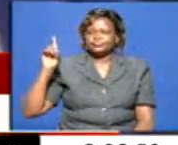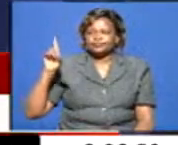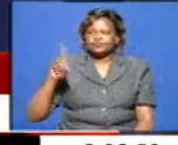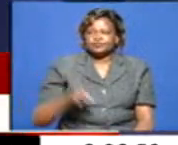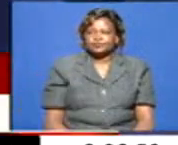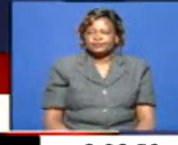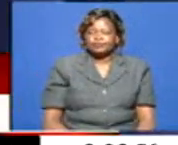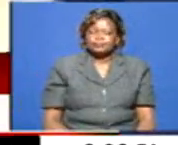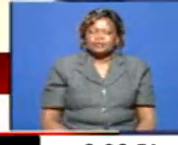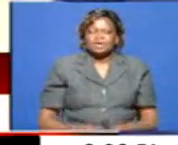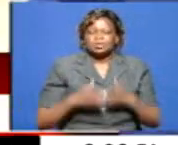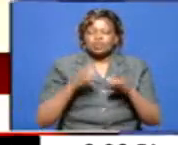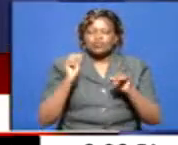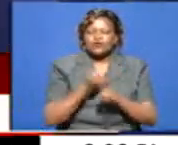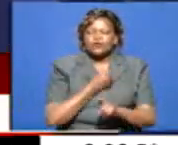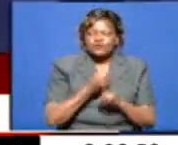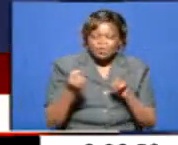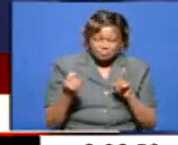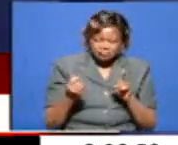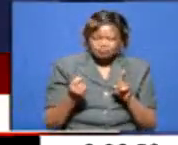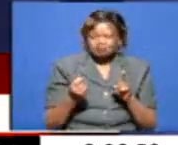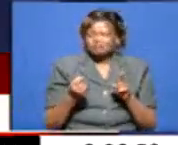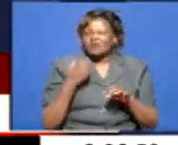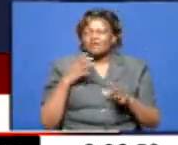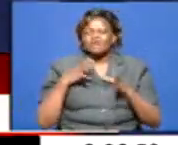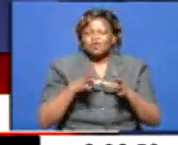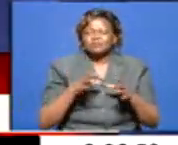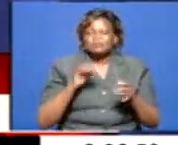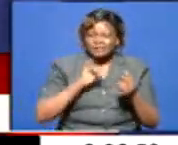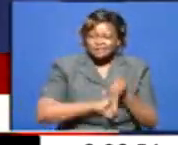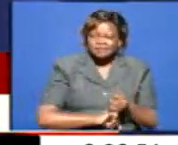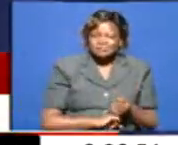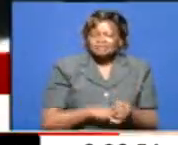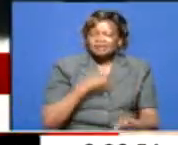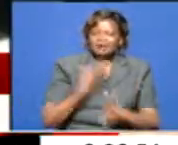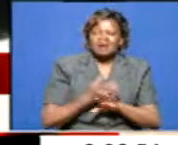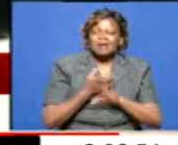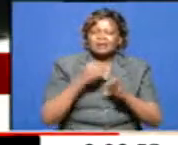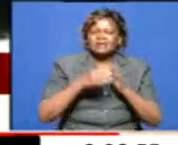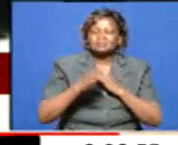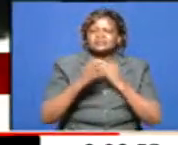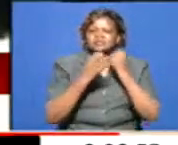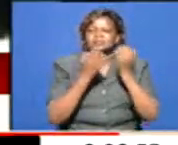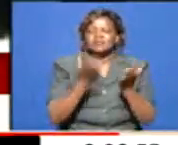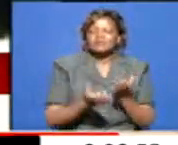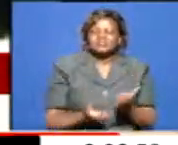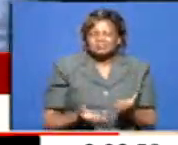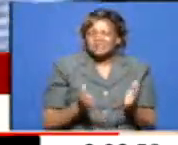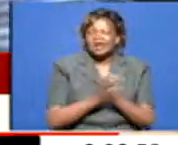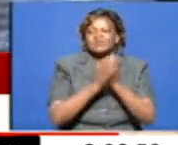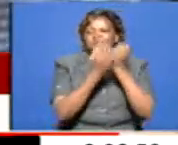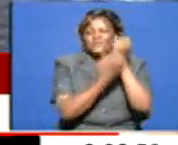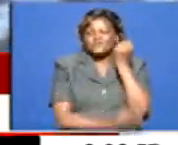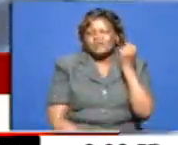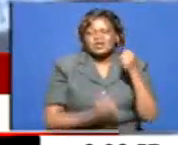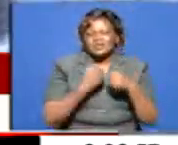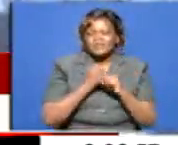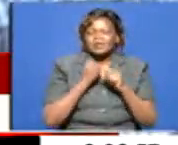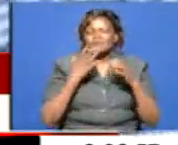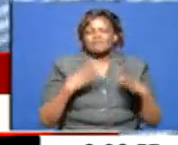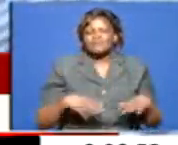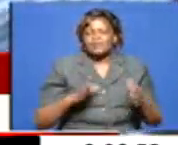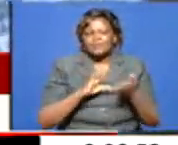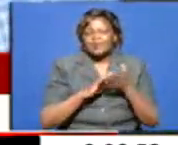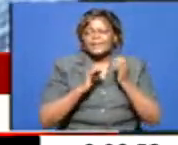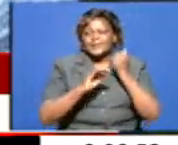Sexual violence, forced marriage, difficulties in accessing services, and poverty are fueling high rates of unintended pregnancies